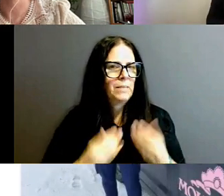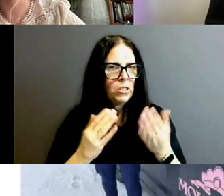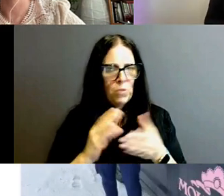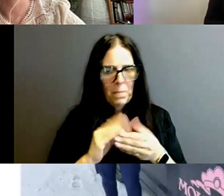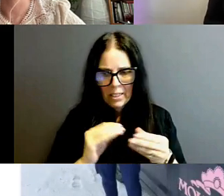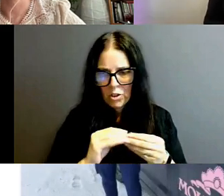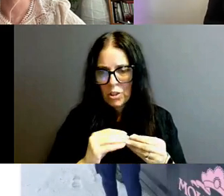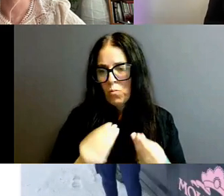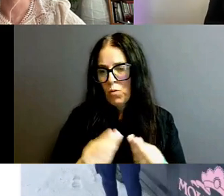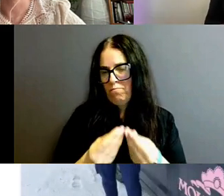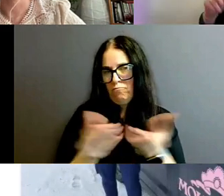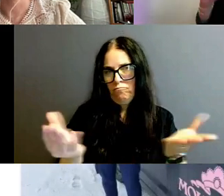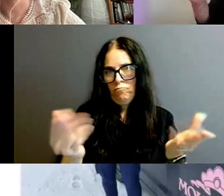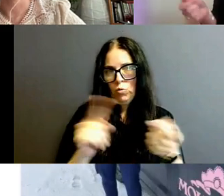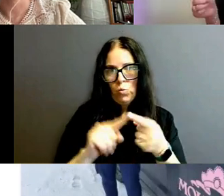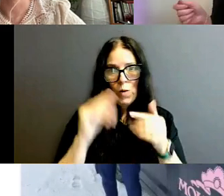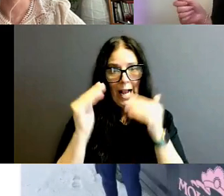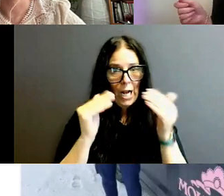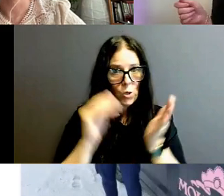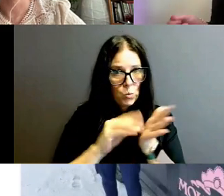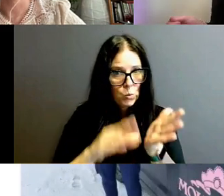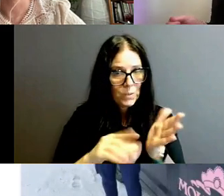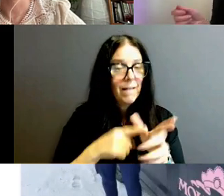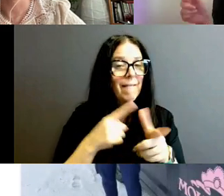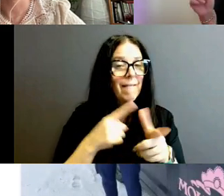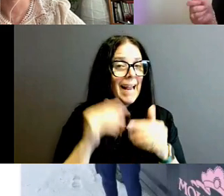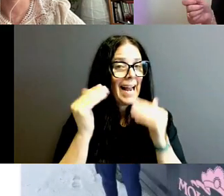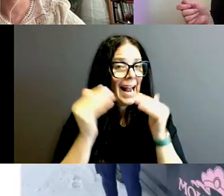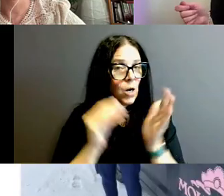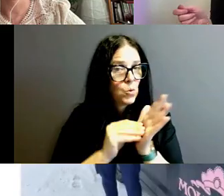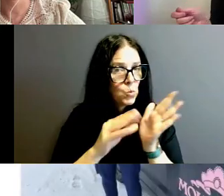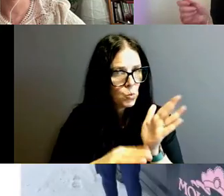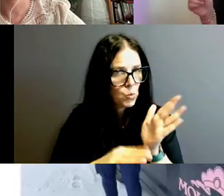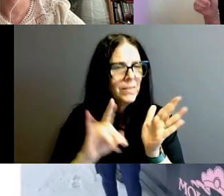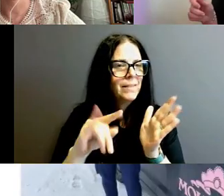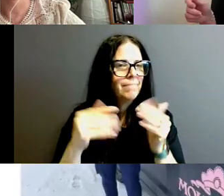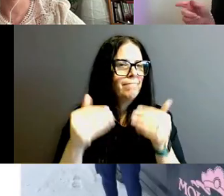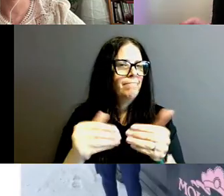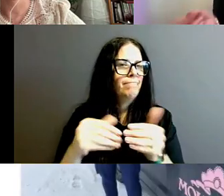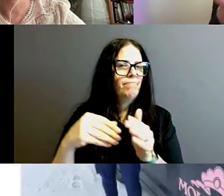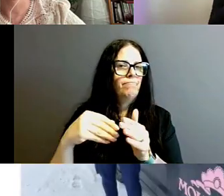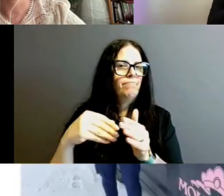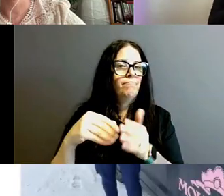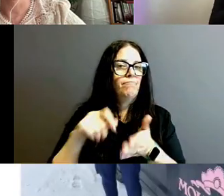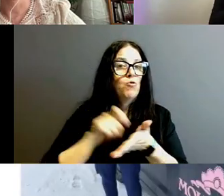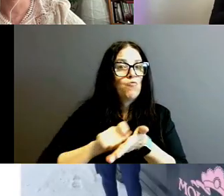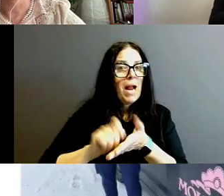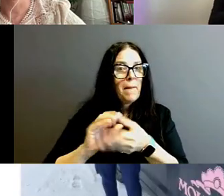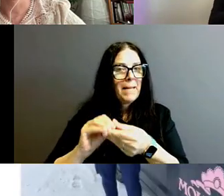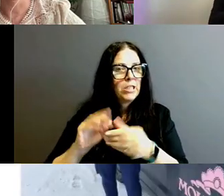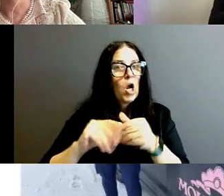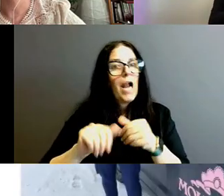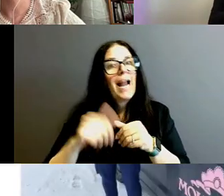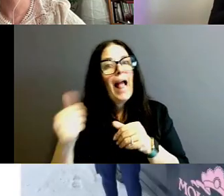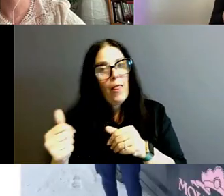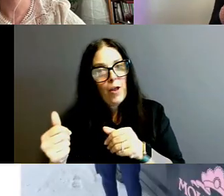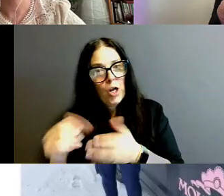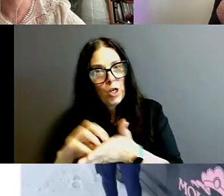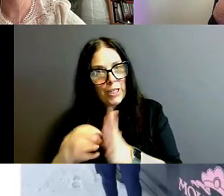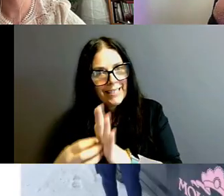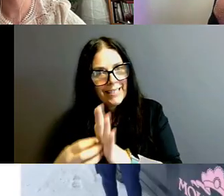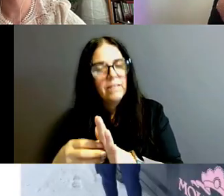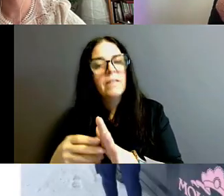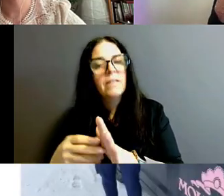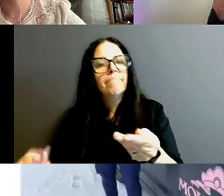out to the adult students. And then the adult students wrote messages on other cookies and gave it to the secondary students. So